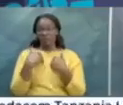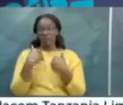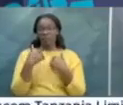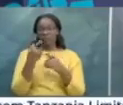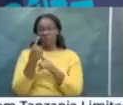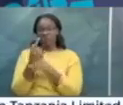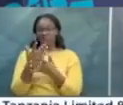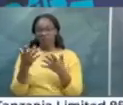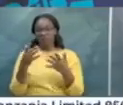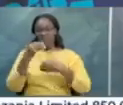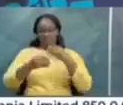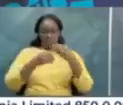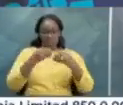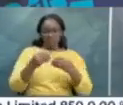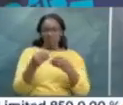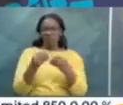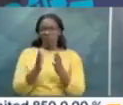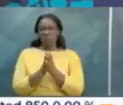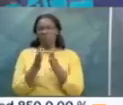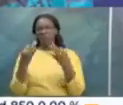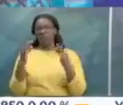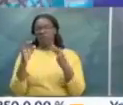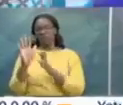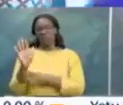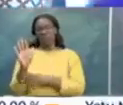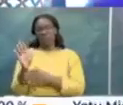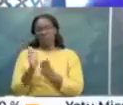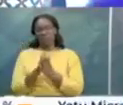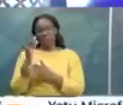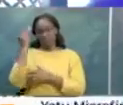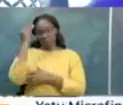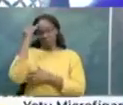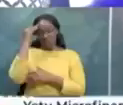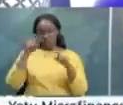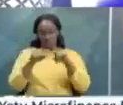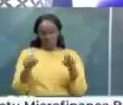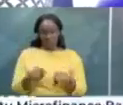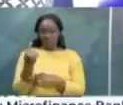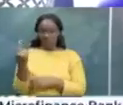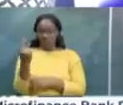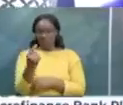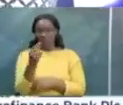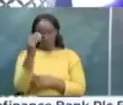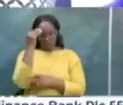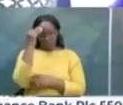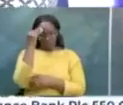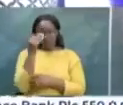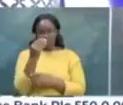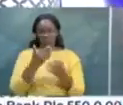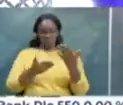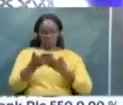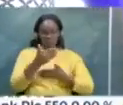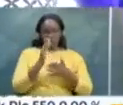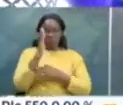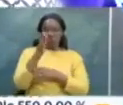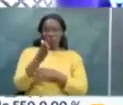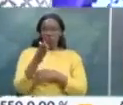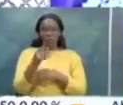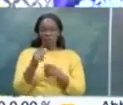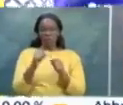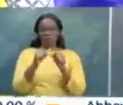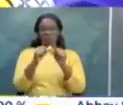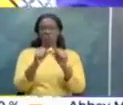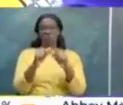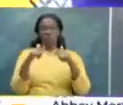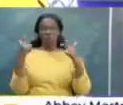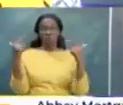explore the materials at their free will with this educational pack. Each and every learning interaction will progress immensely